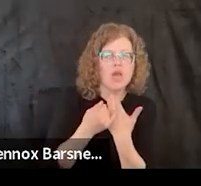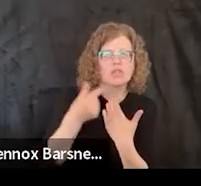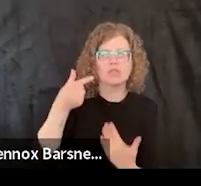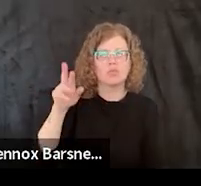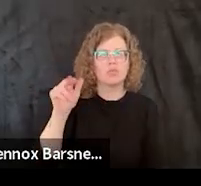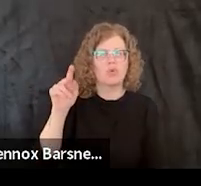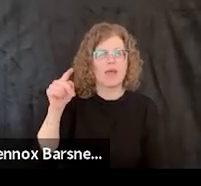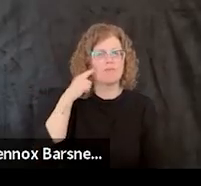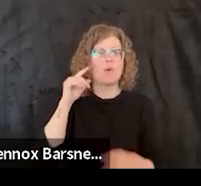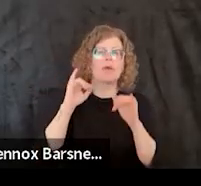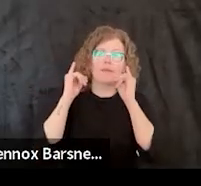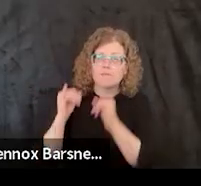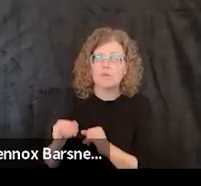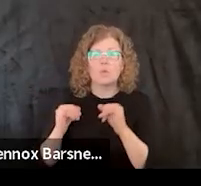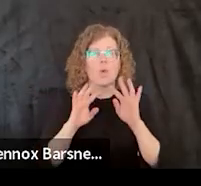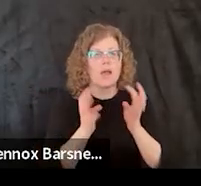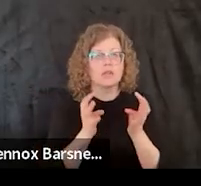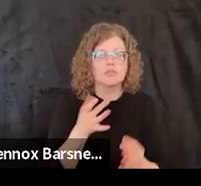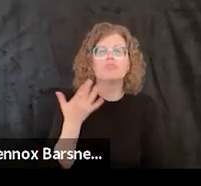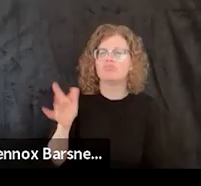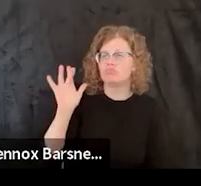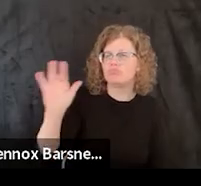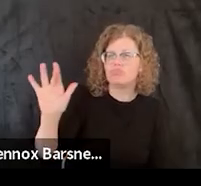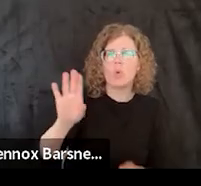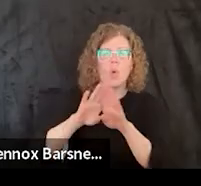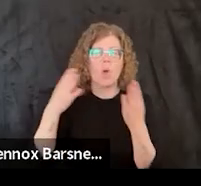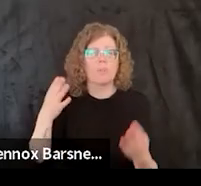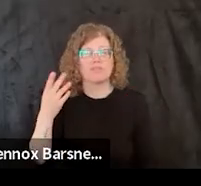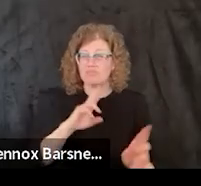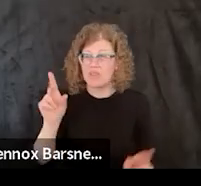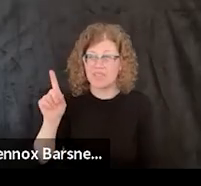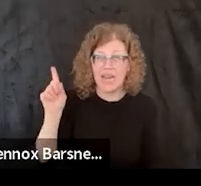Click Apply and Begin Application to open a draft application form.